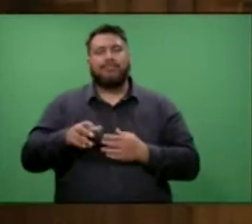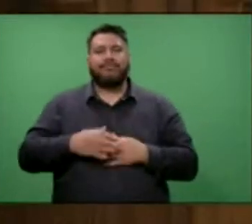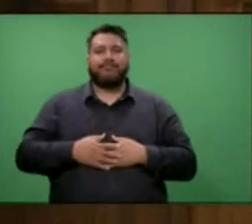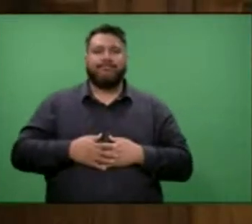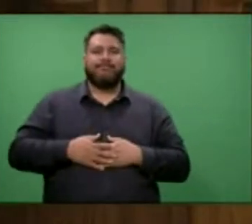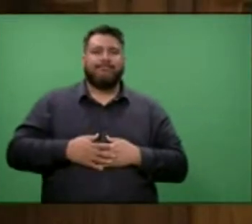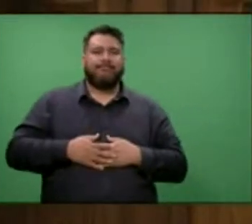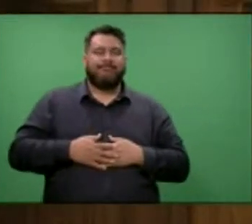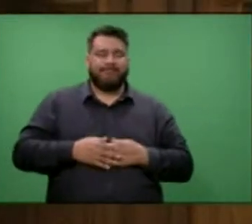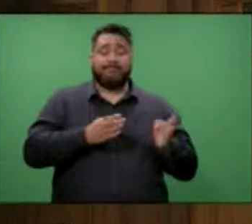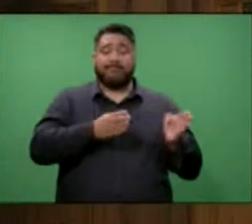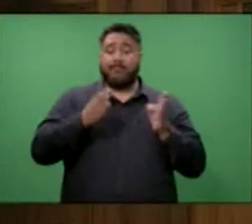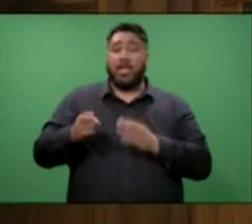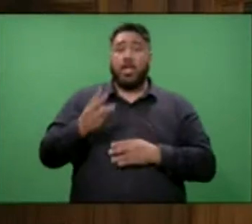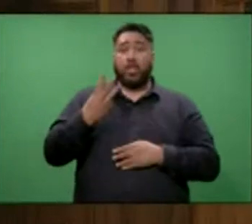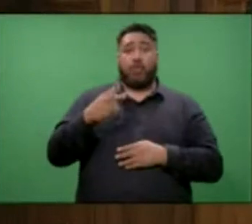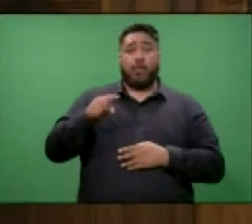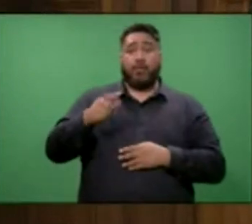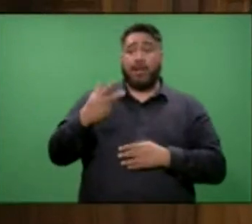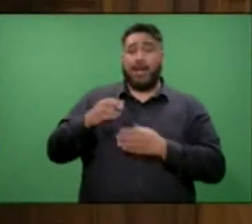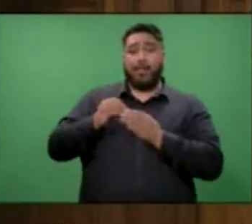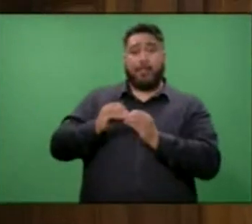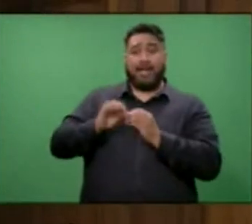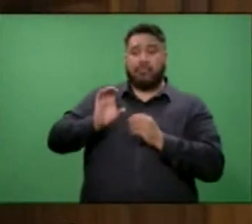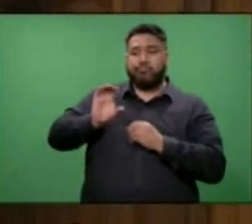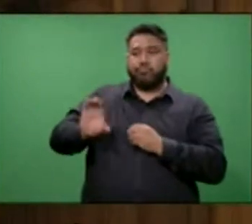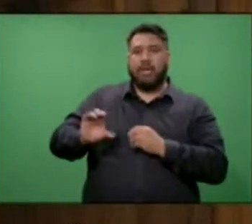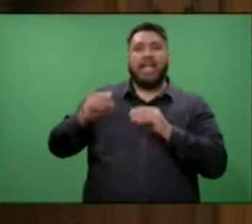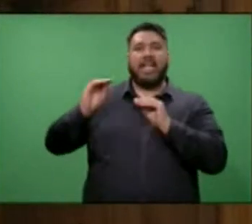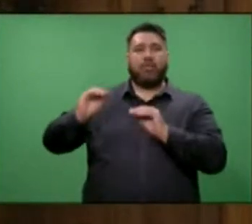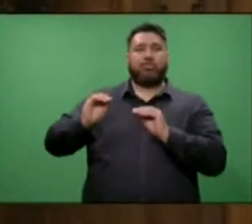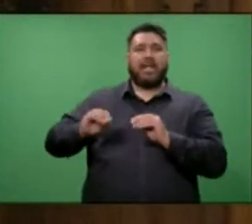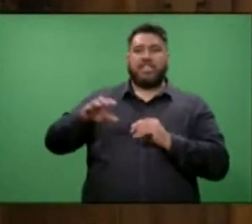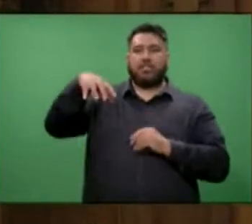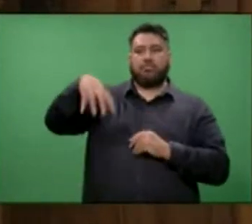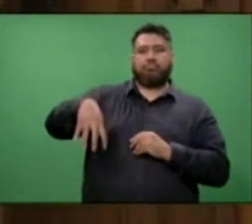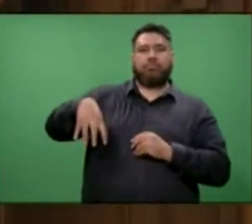$3.8 billion is being spent on education facilities,